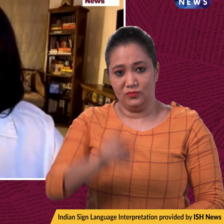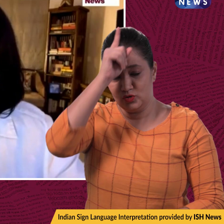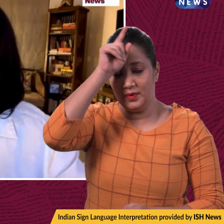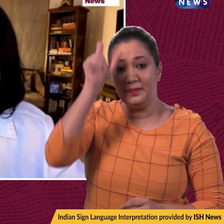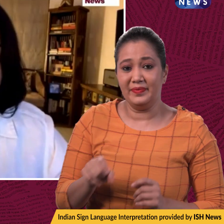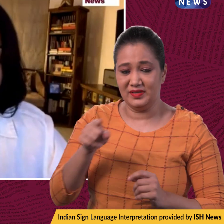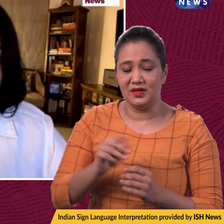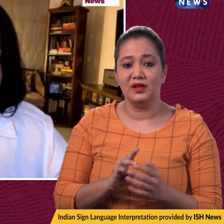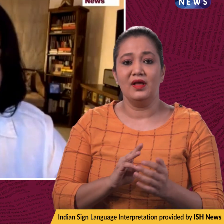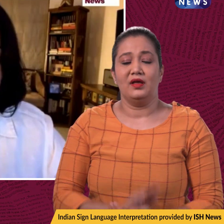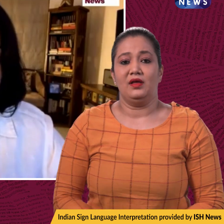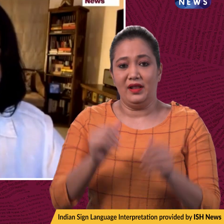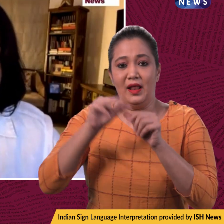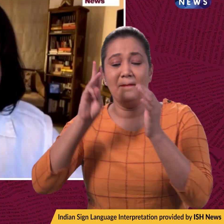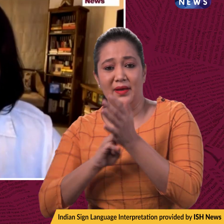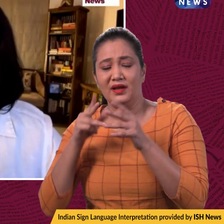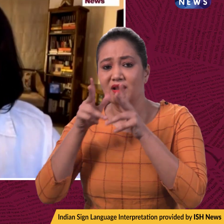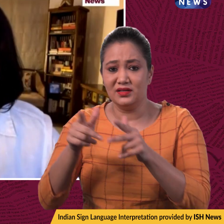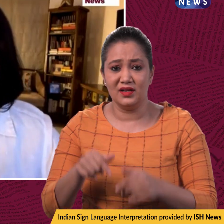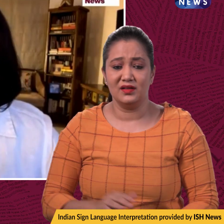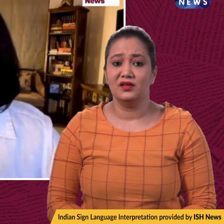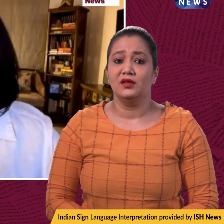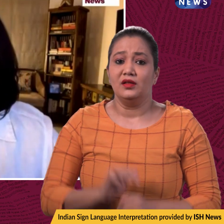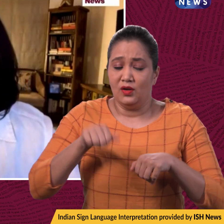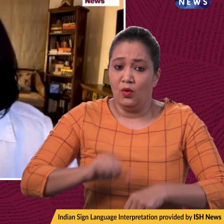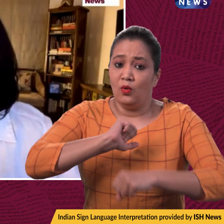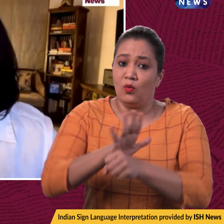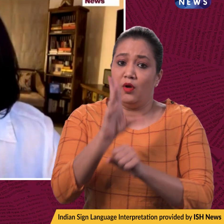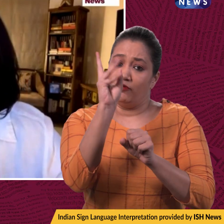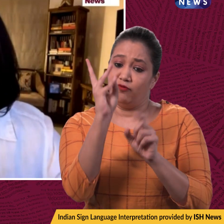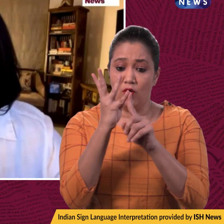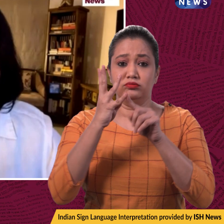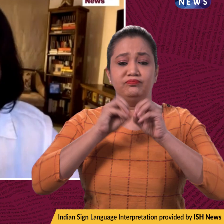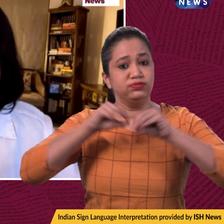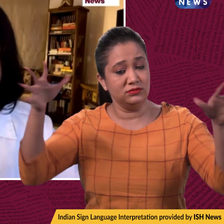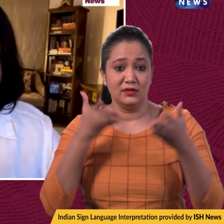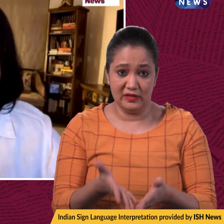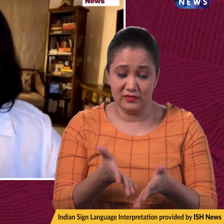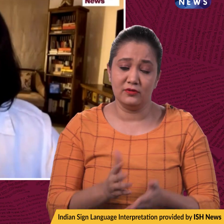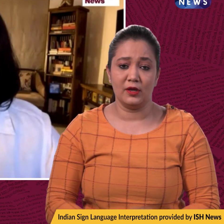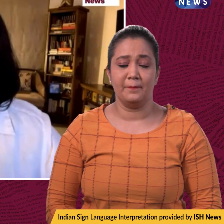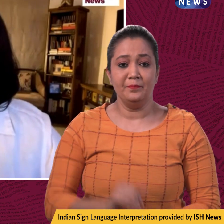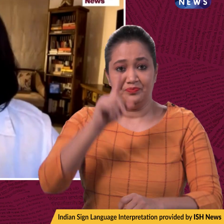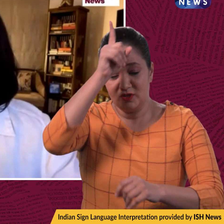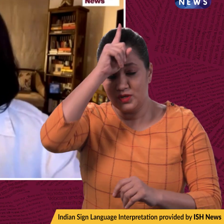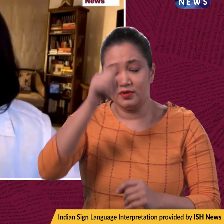German Chancellor Angela Merkel has said the country is in the grip of a dramatic 4th wave of COVID.